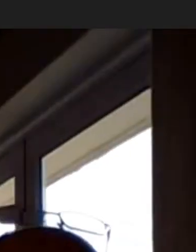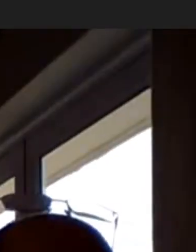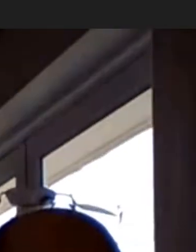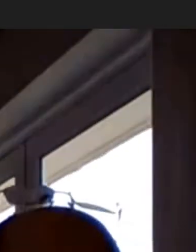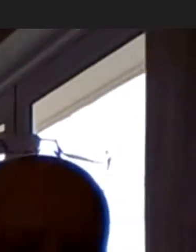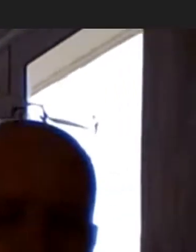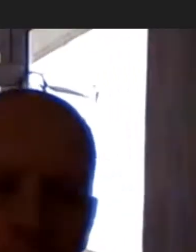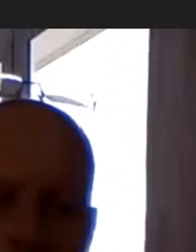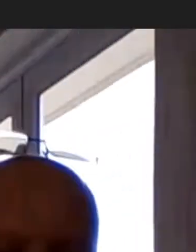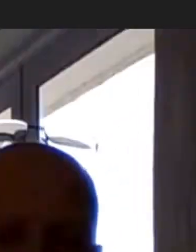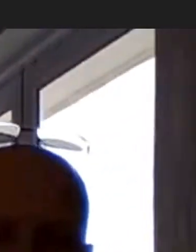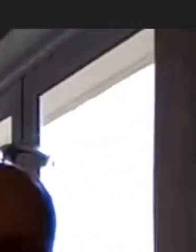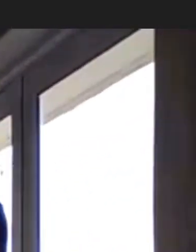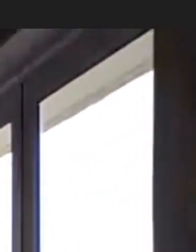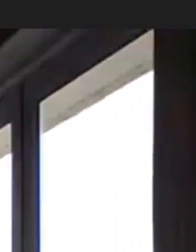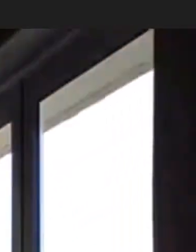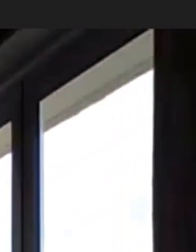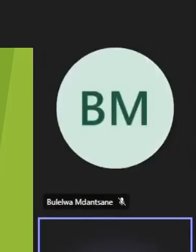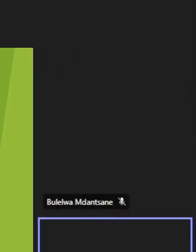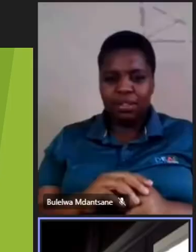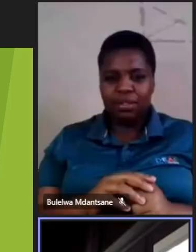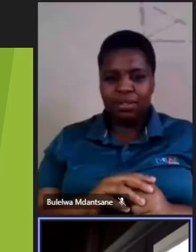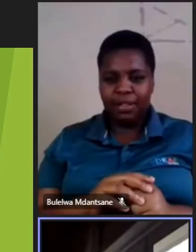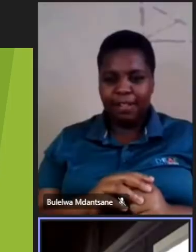Hi, everyone.